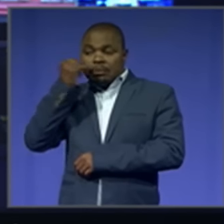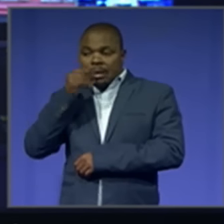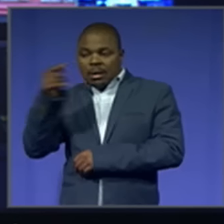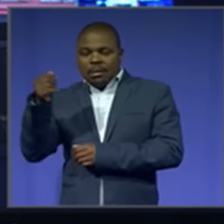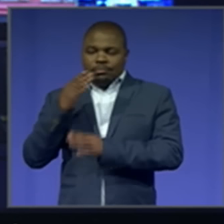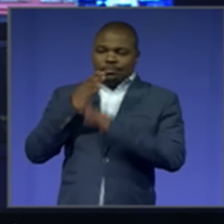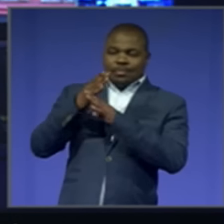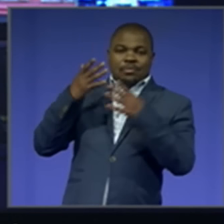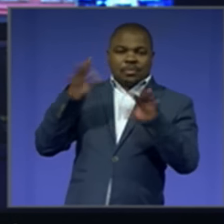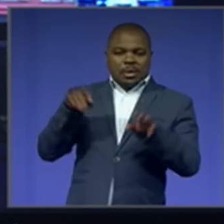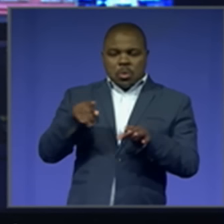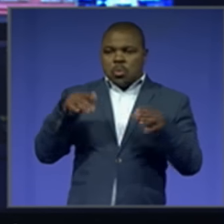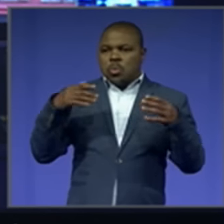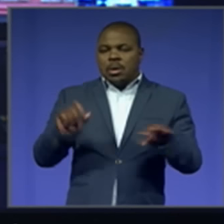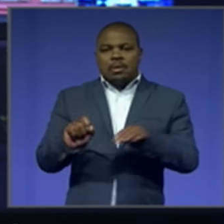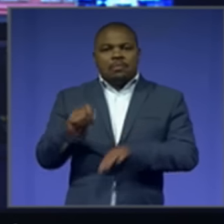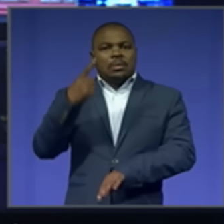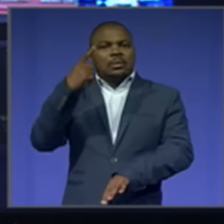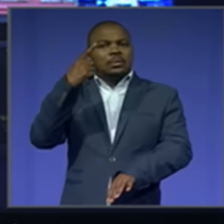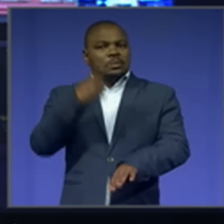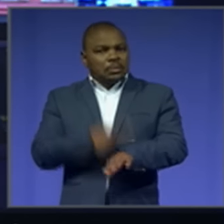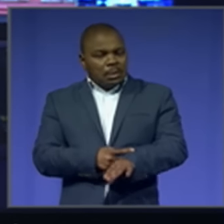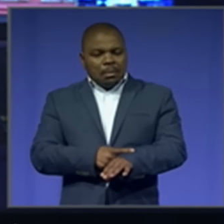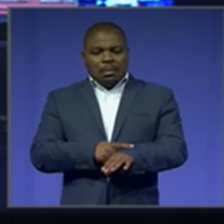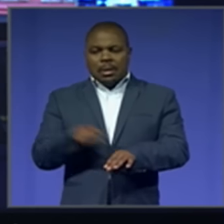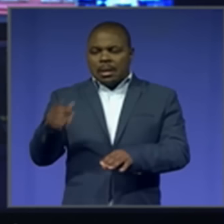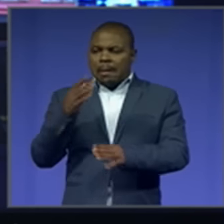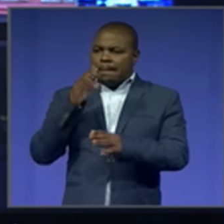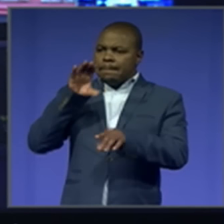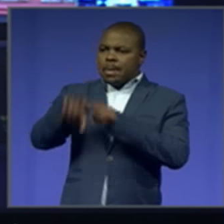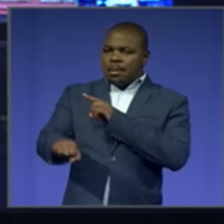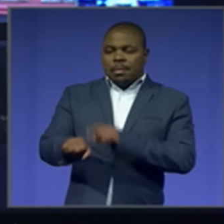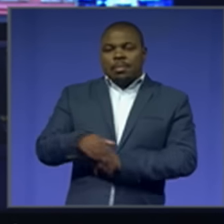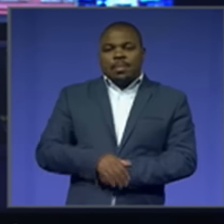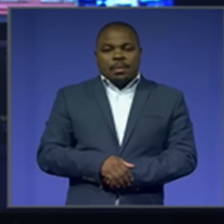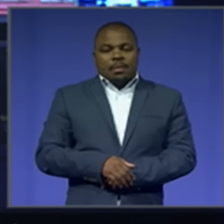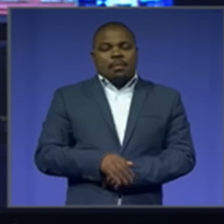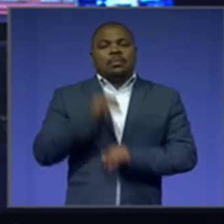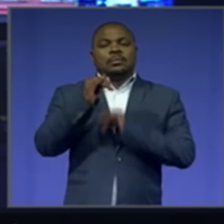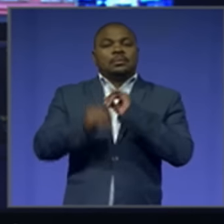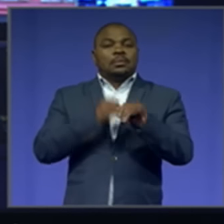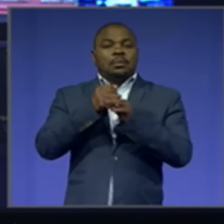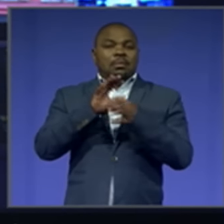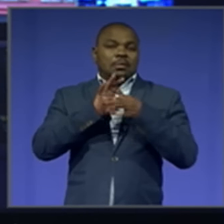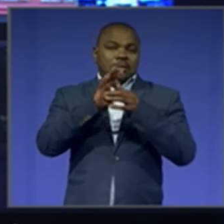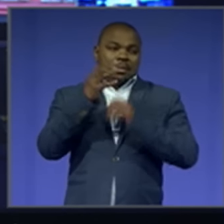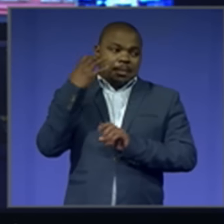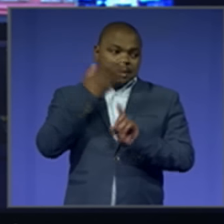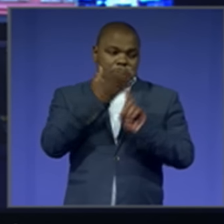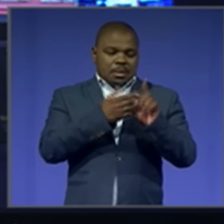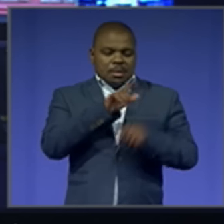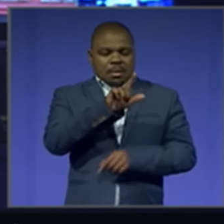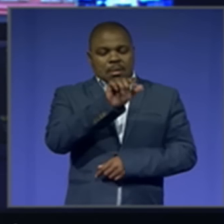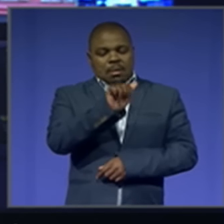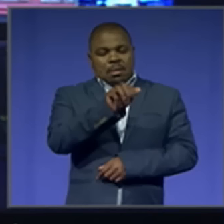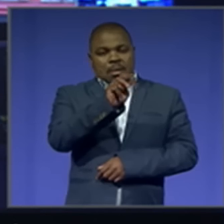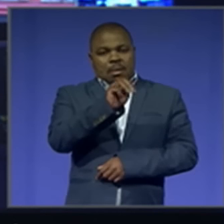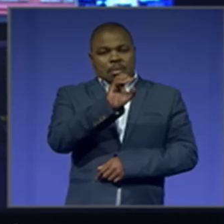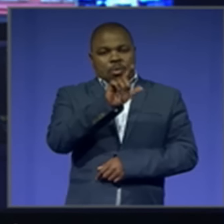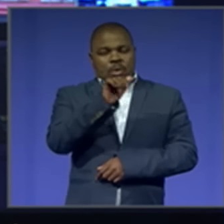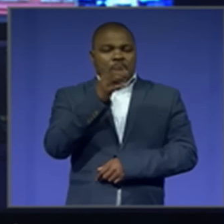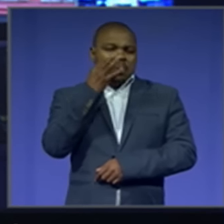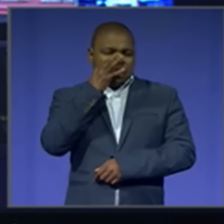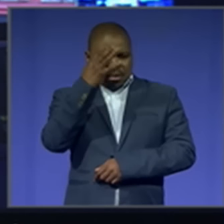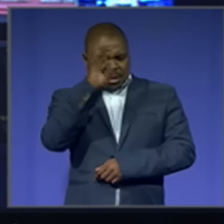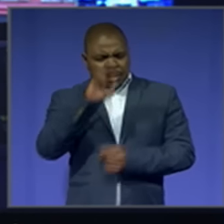e tadingwe e le ketsahalo e entseng nalane. Ho sa le jwalo letona la tsa matjhaba Ronald Lamola le re mmuso o ntlafatsa mehato